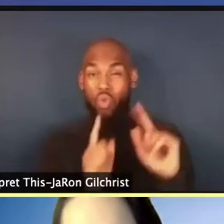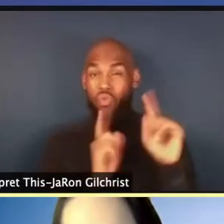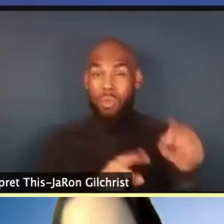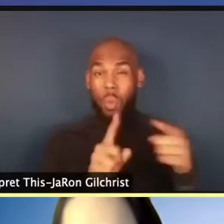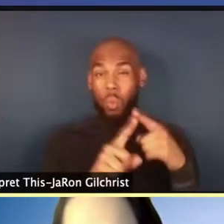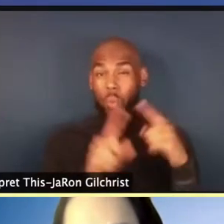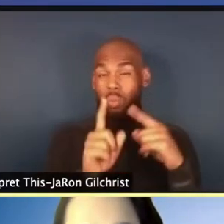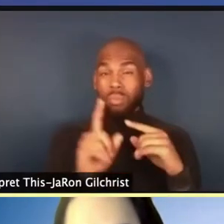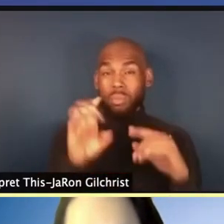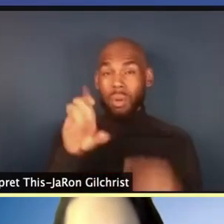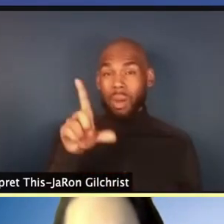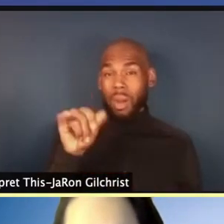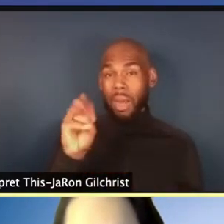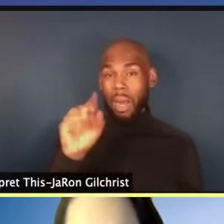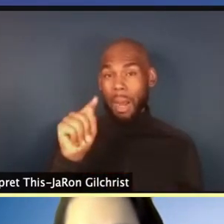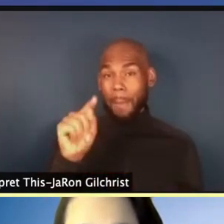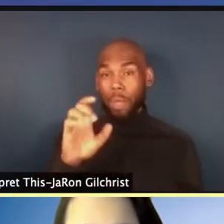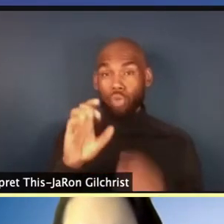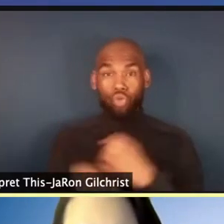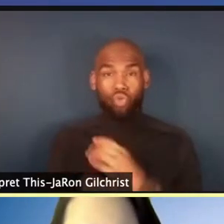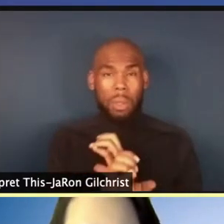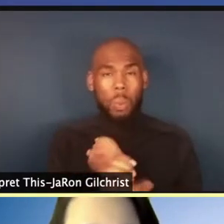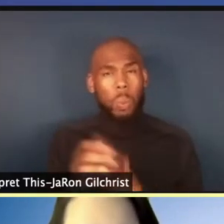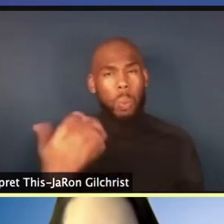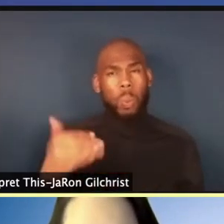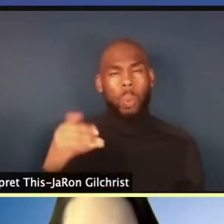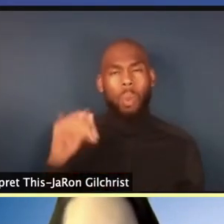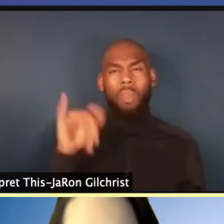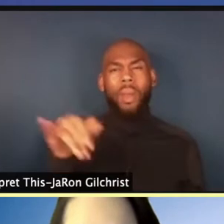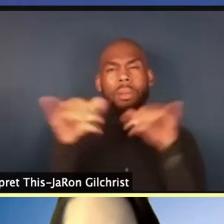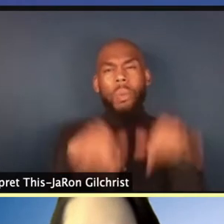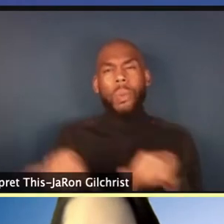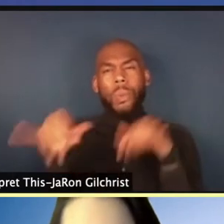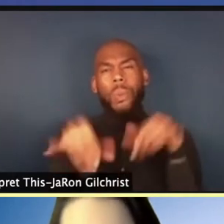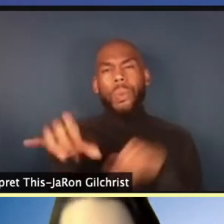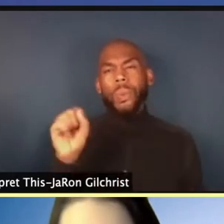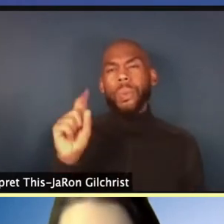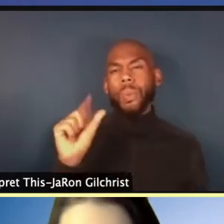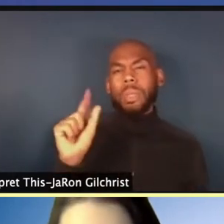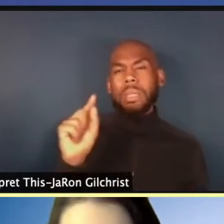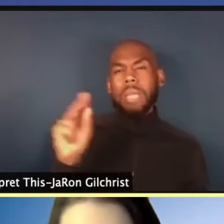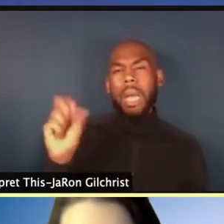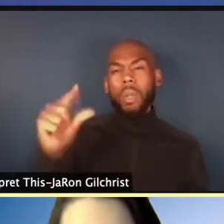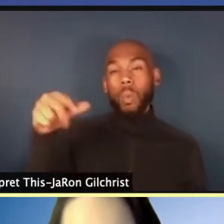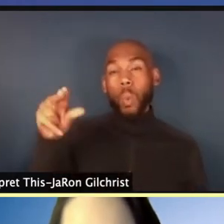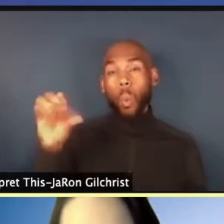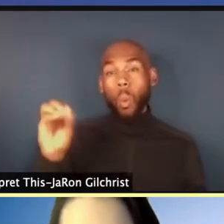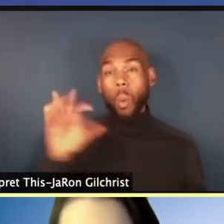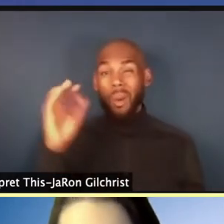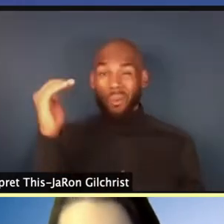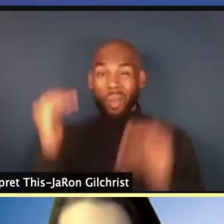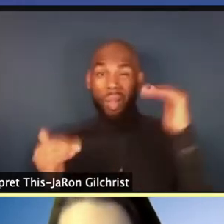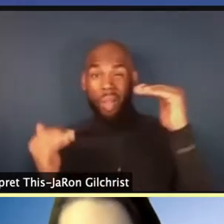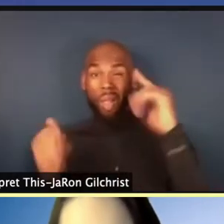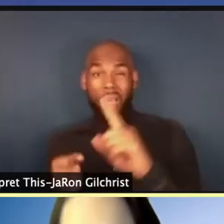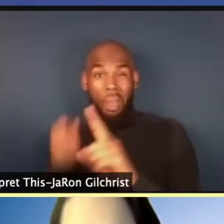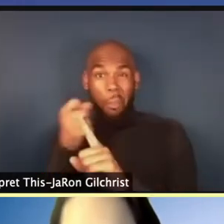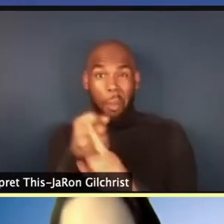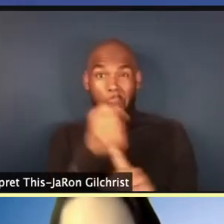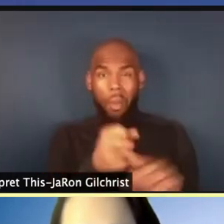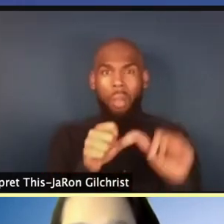crisis, at best, the status quo of disproportionate impacts will be maintained.